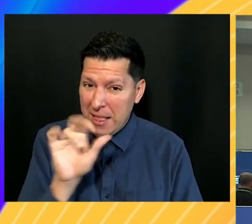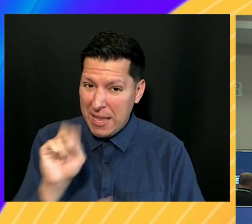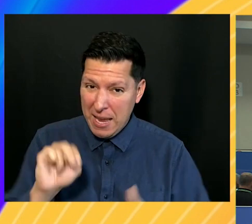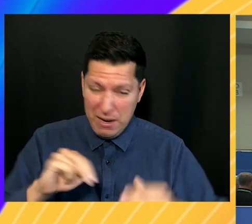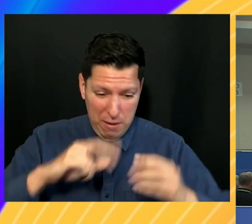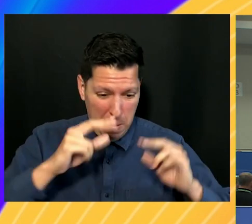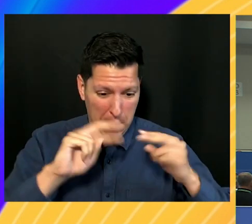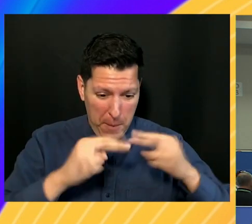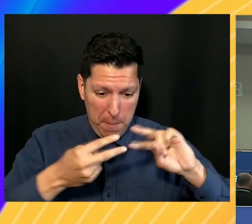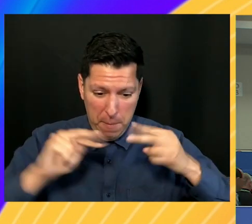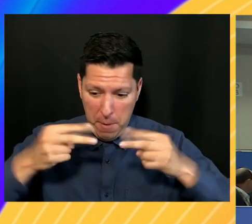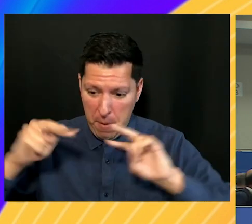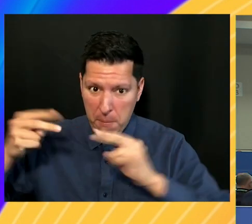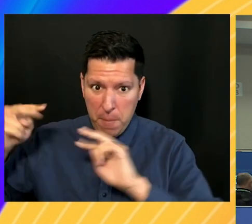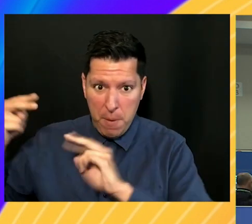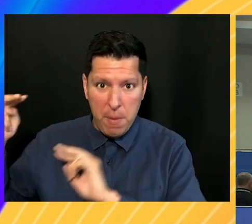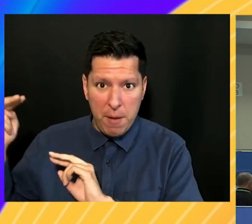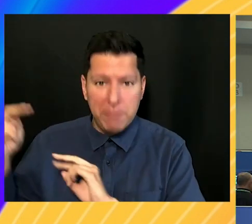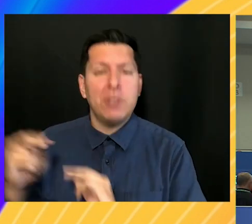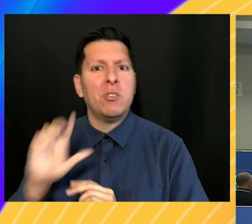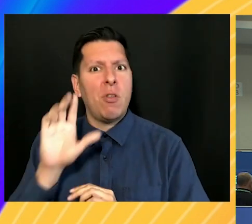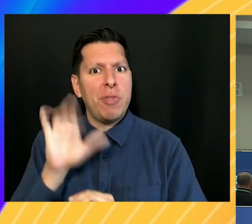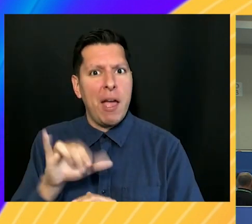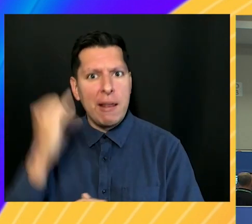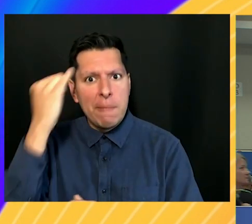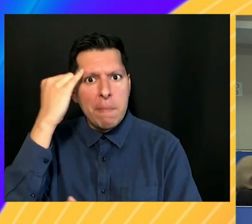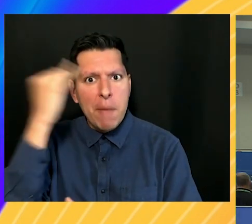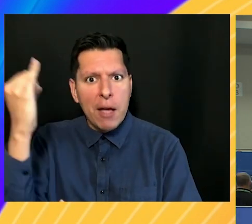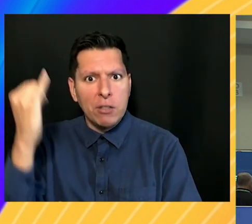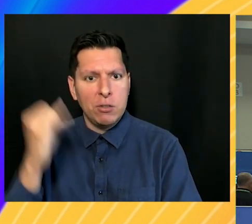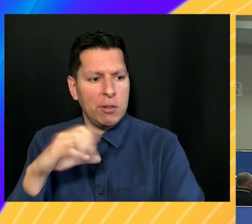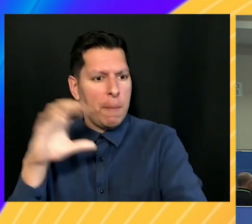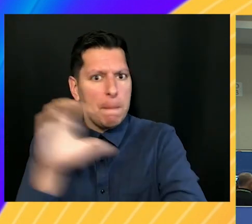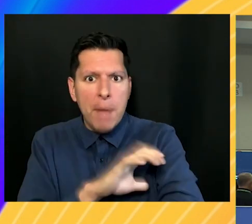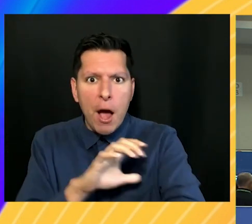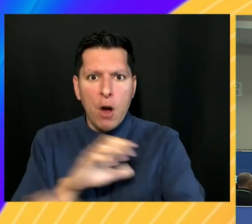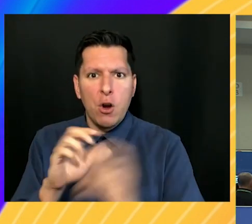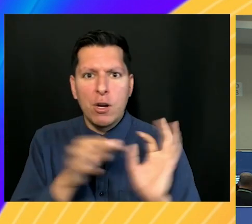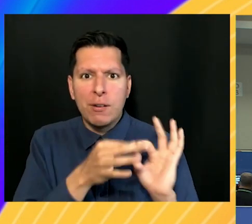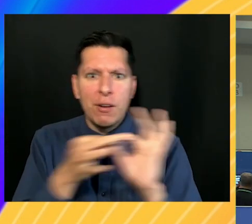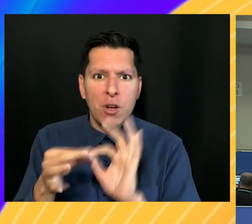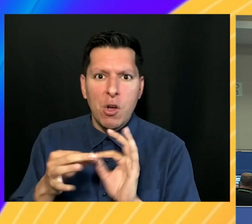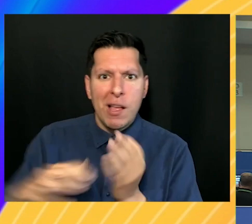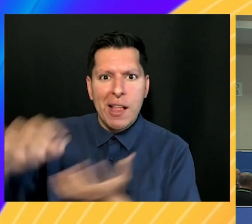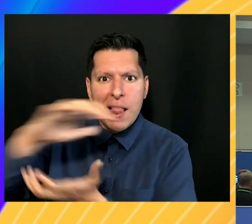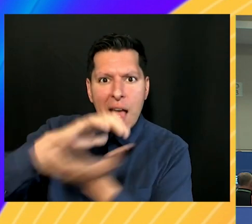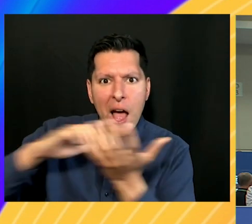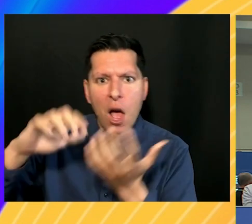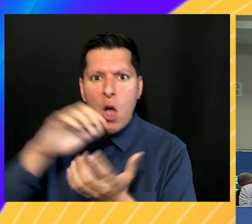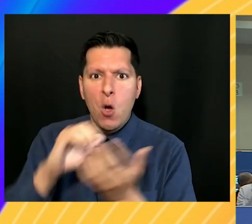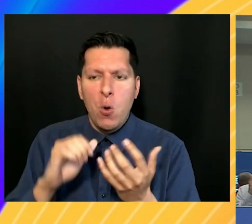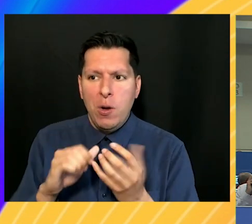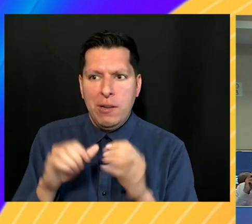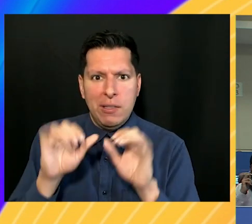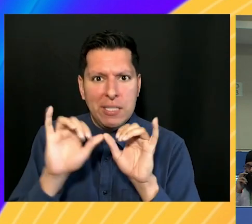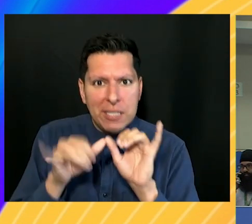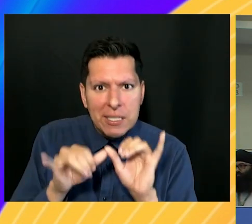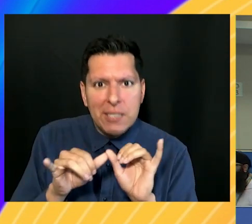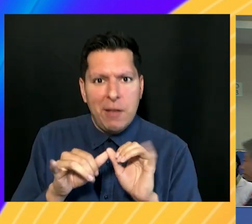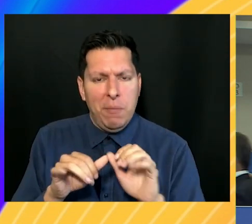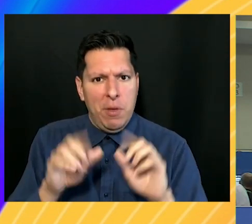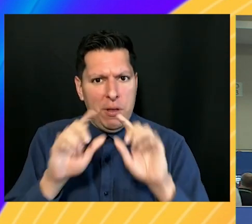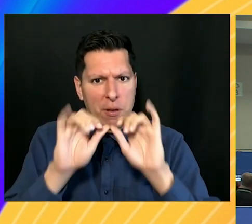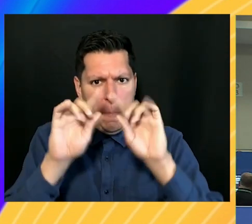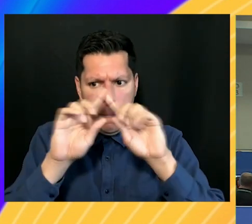wow. So you can imagine that the power of something like cloud with its scalable compute and analytics services is something that bioinformaticists, which is